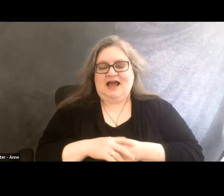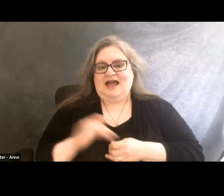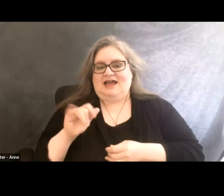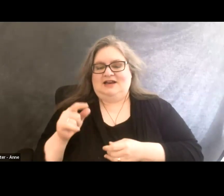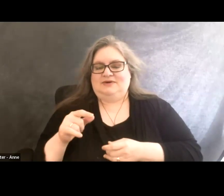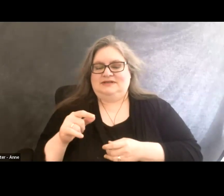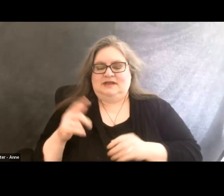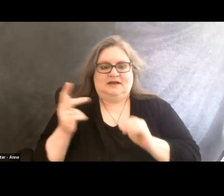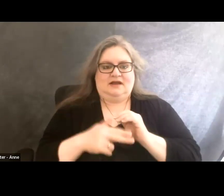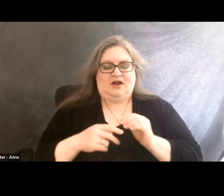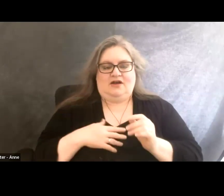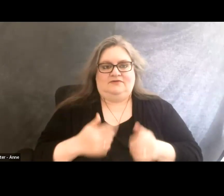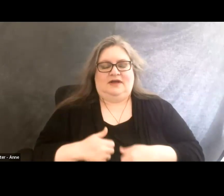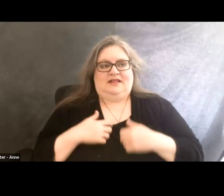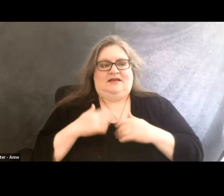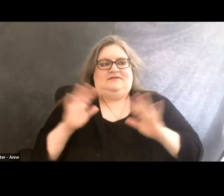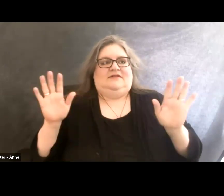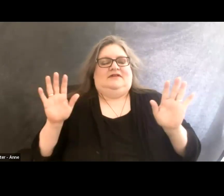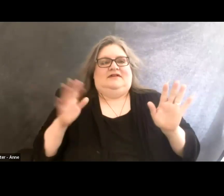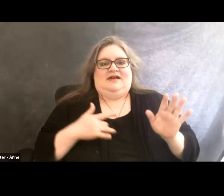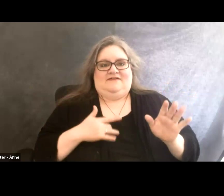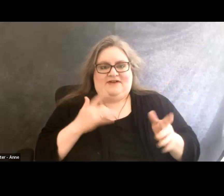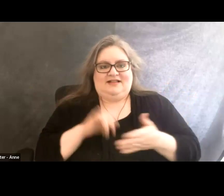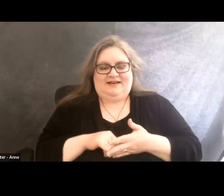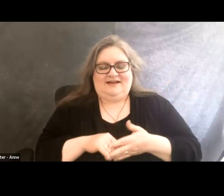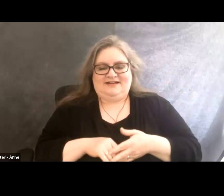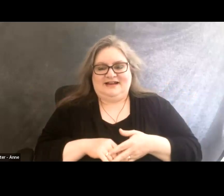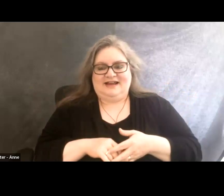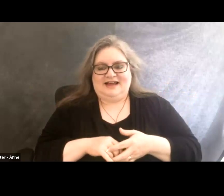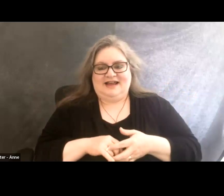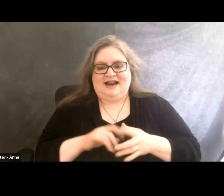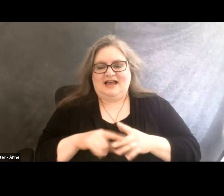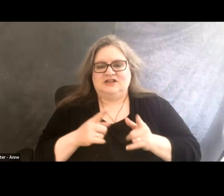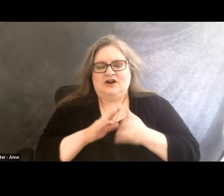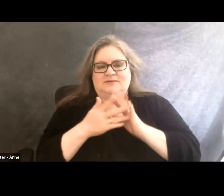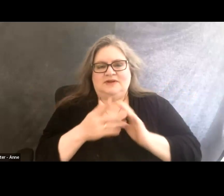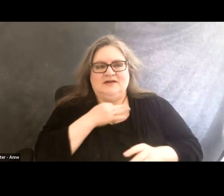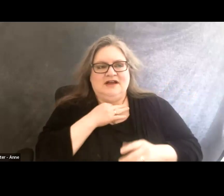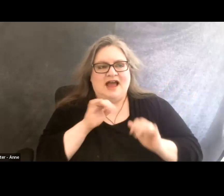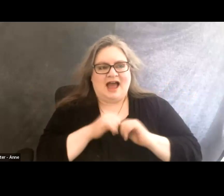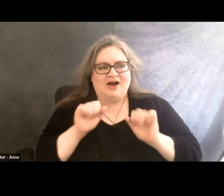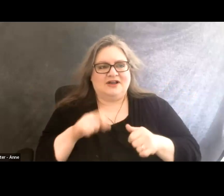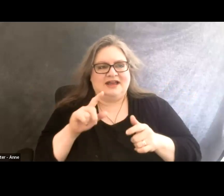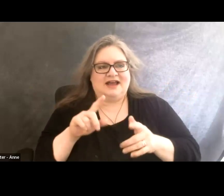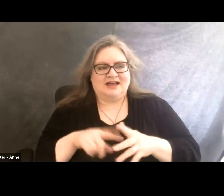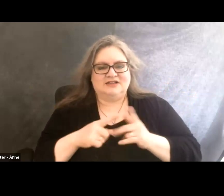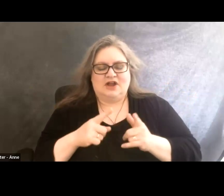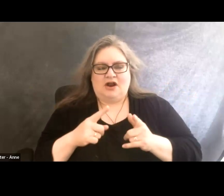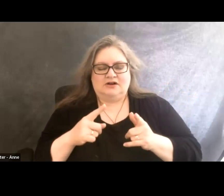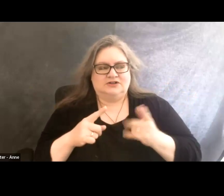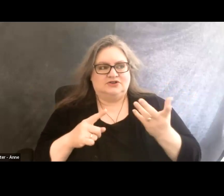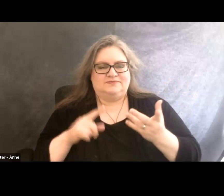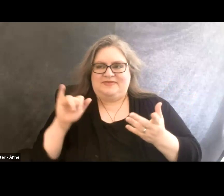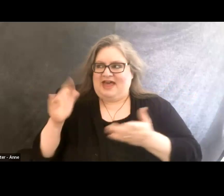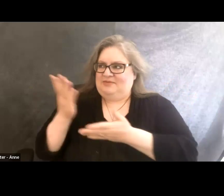my lifeline. That's what it felt like. And I started to get curious, how can I begin to infuse this piece